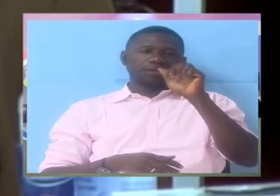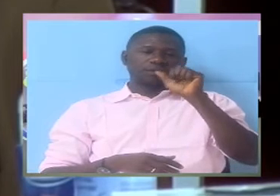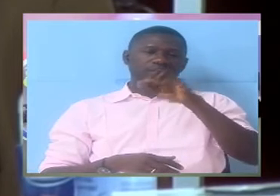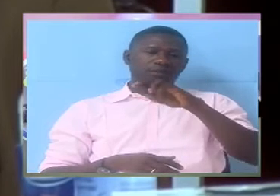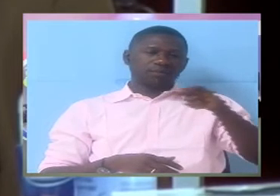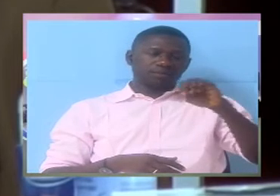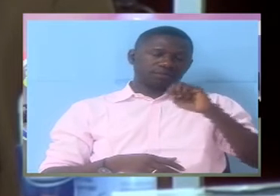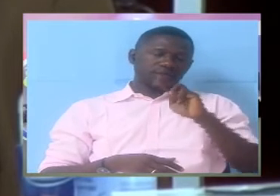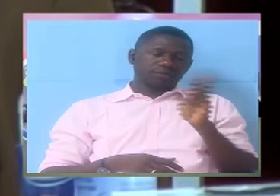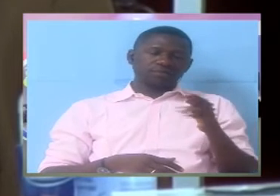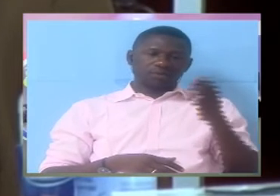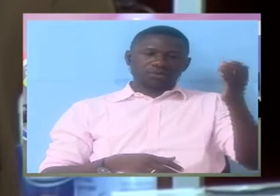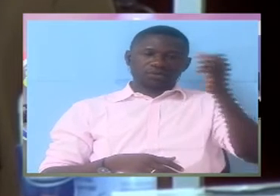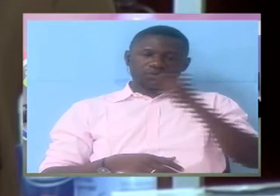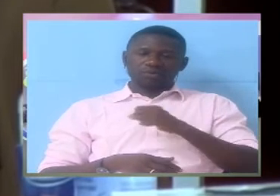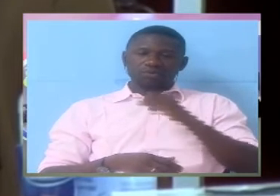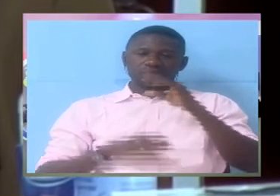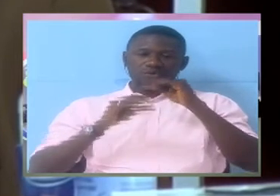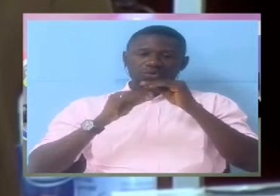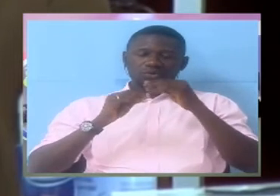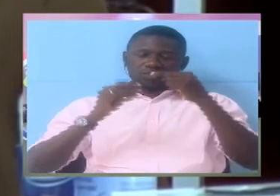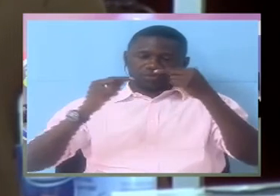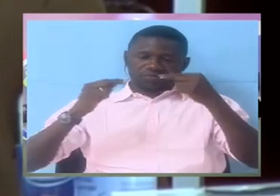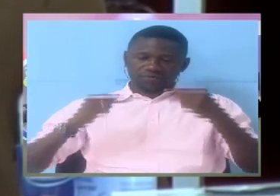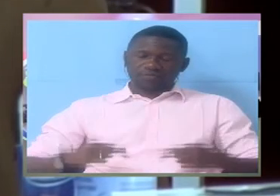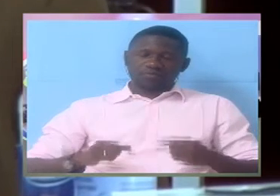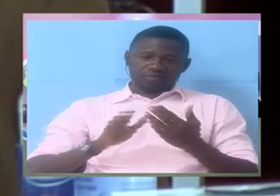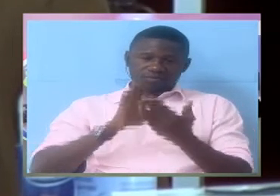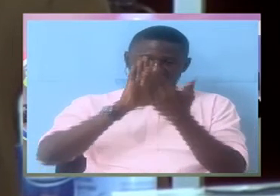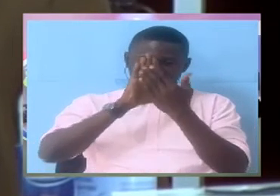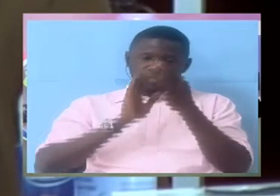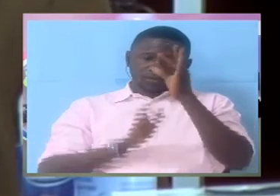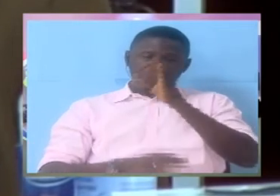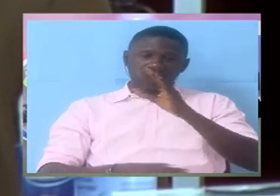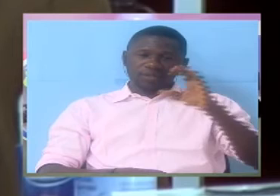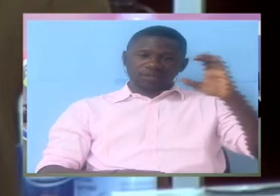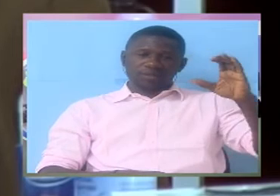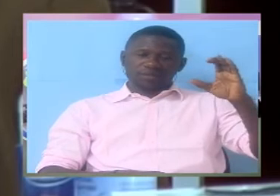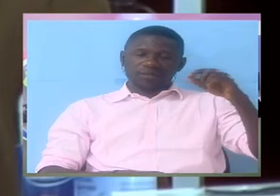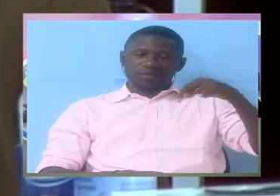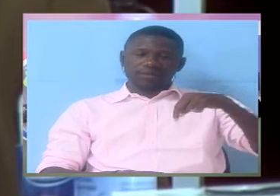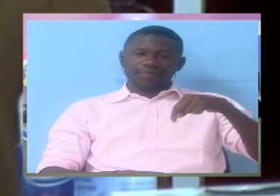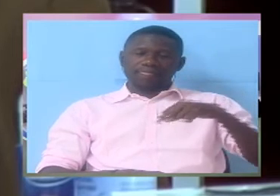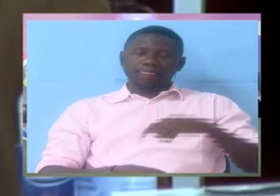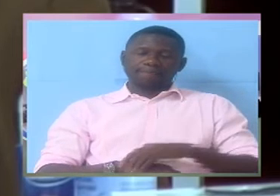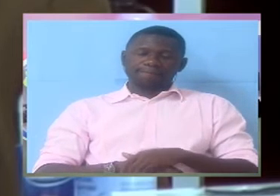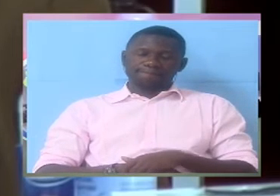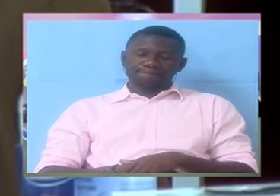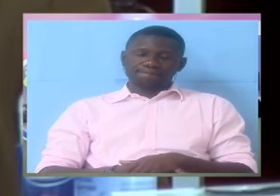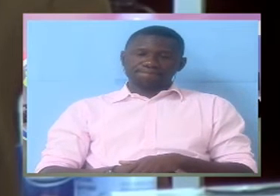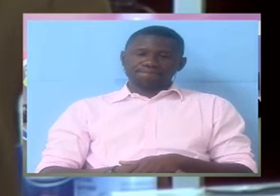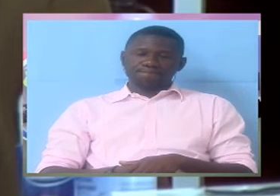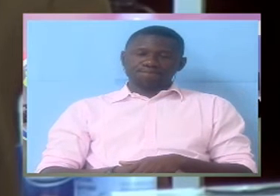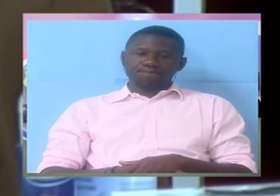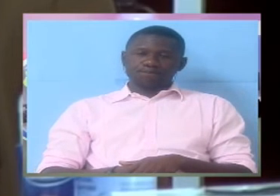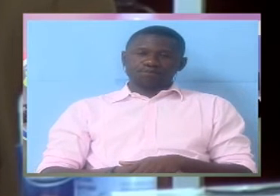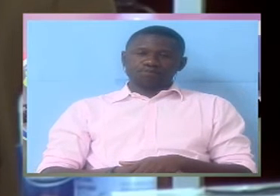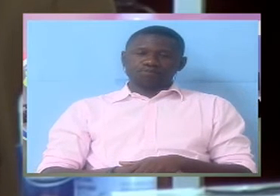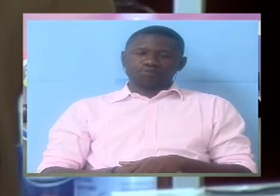to testify before the TRRC inumbara baka Mr. Drammeh isonta kana sedearo la TRRC nyati